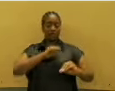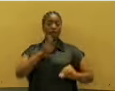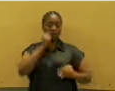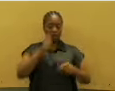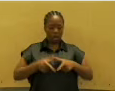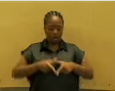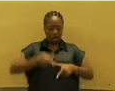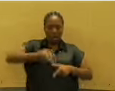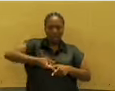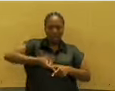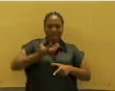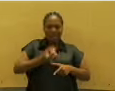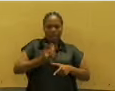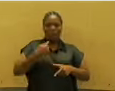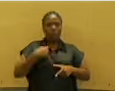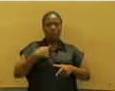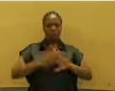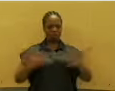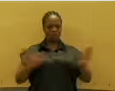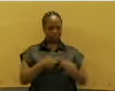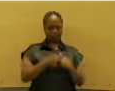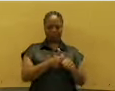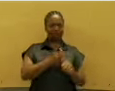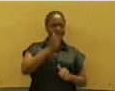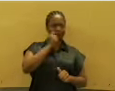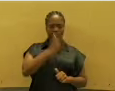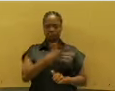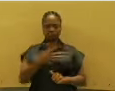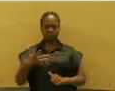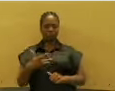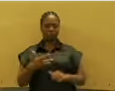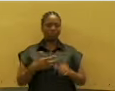women, as well as binary, non-binary, and genderqueer